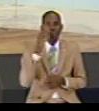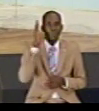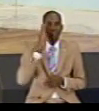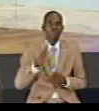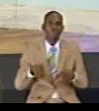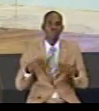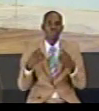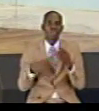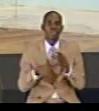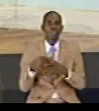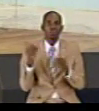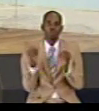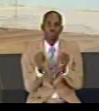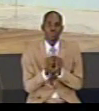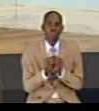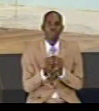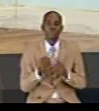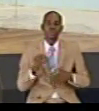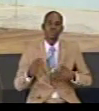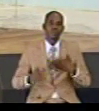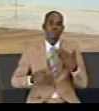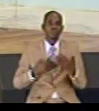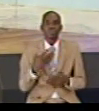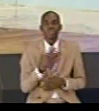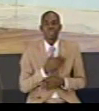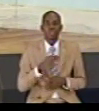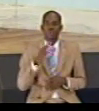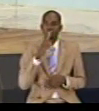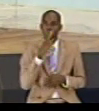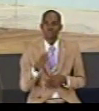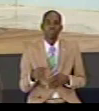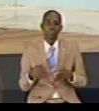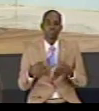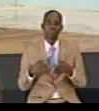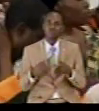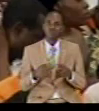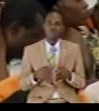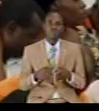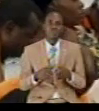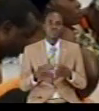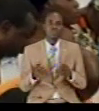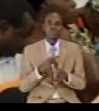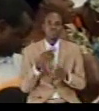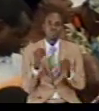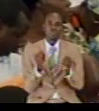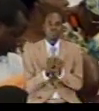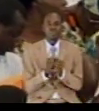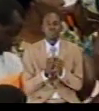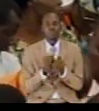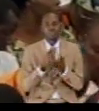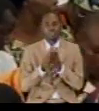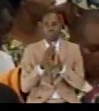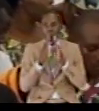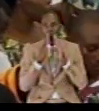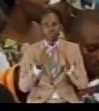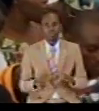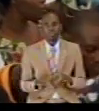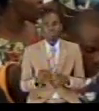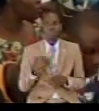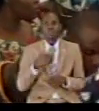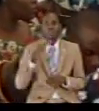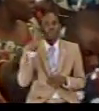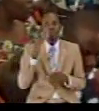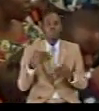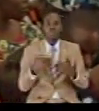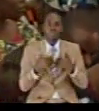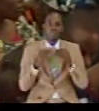with joy and be led forth with peace. We'll have peace and peace that